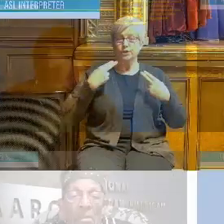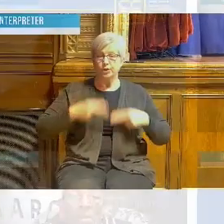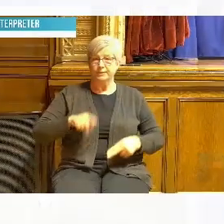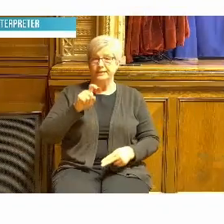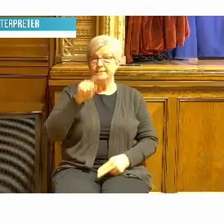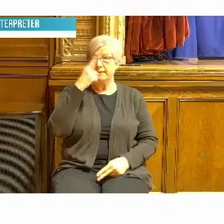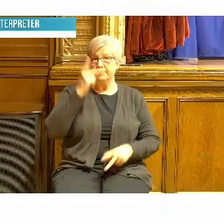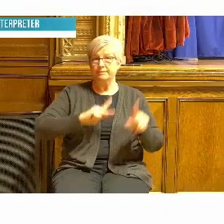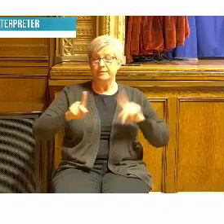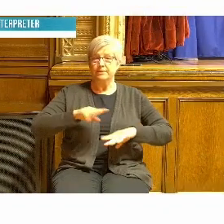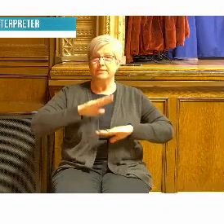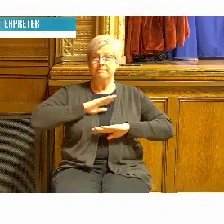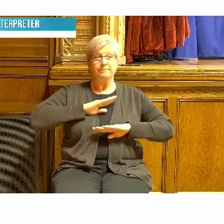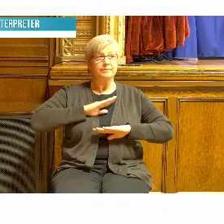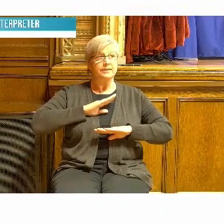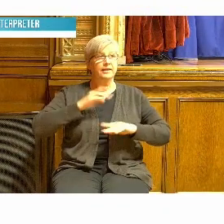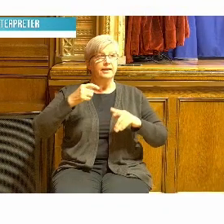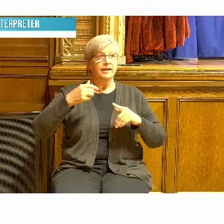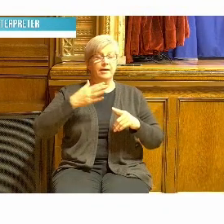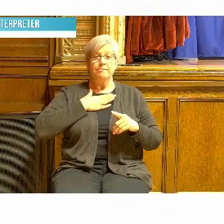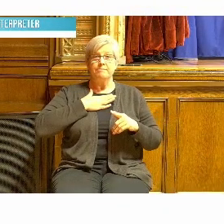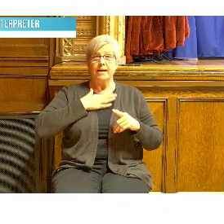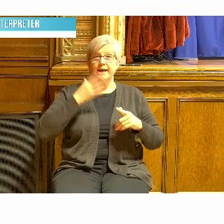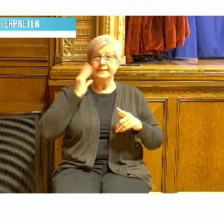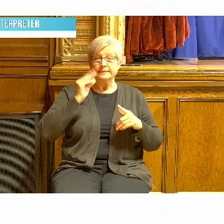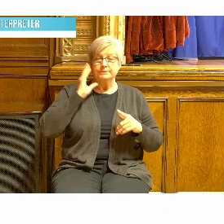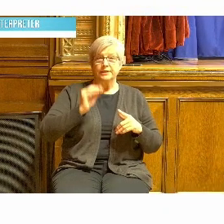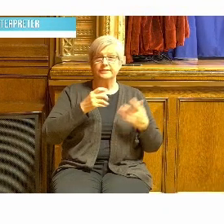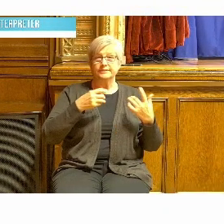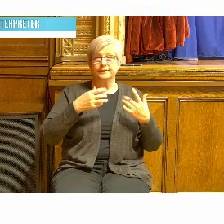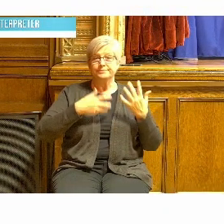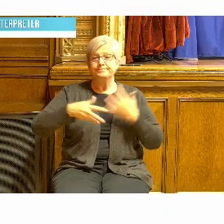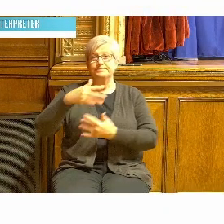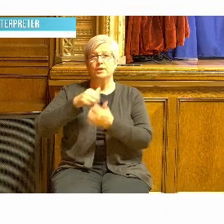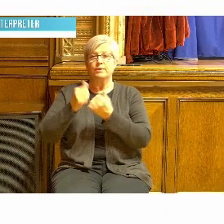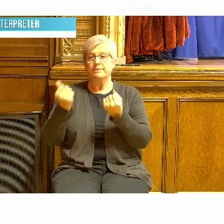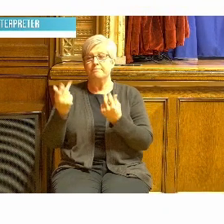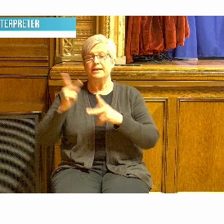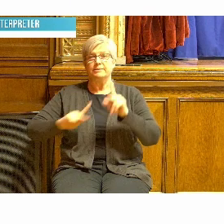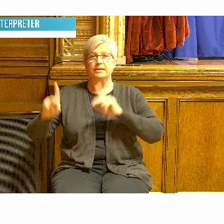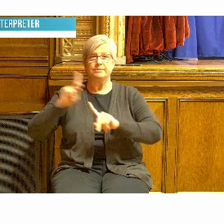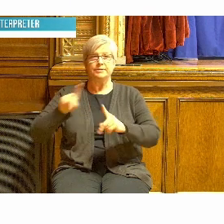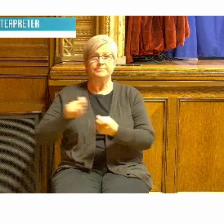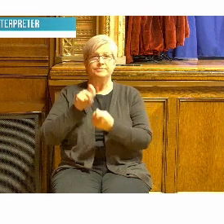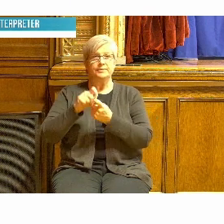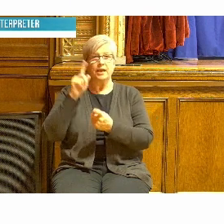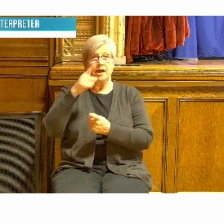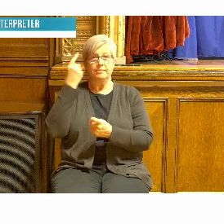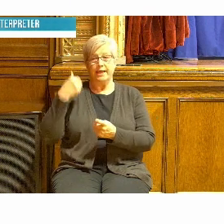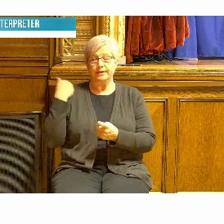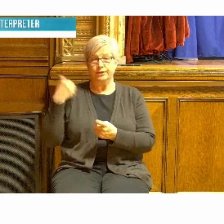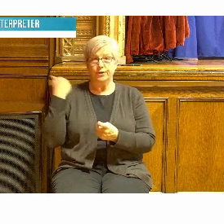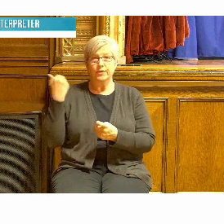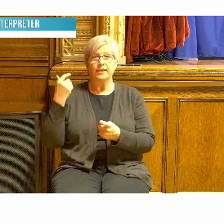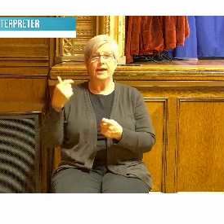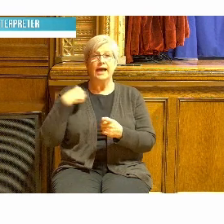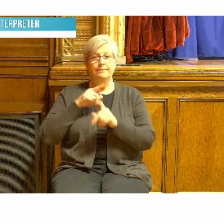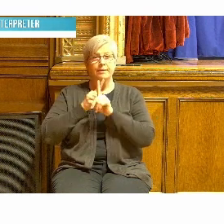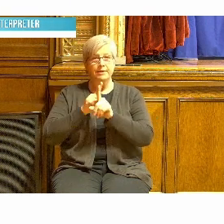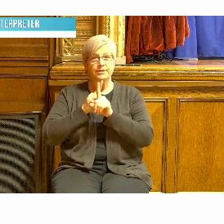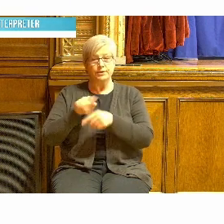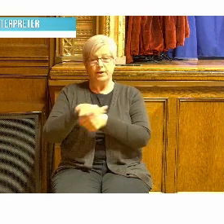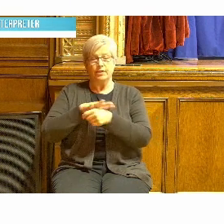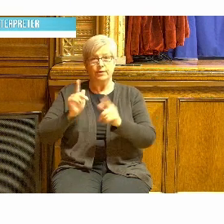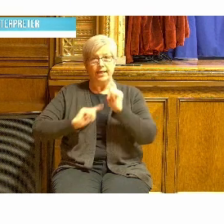people are met. My journey here has intertwined with the lives of countless individuals, particularly our Black youth. I am a mentor at a local